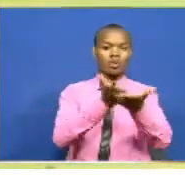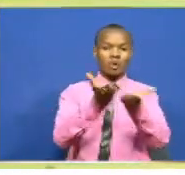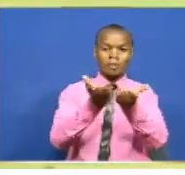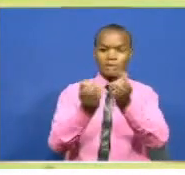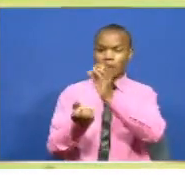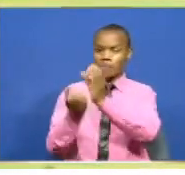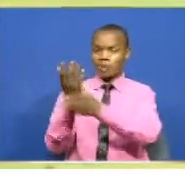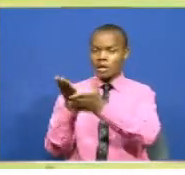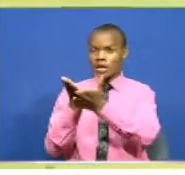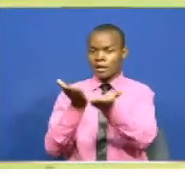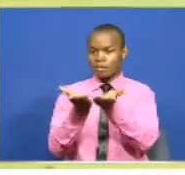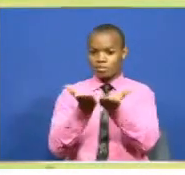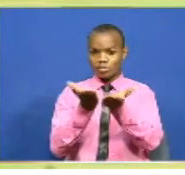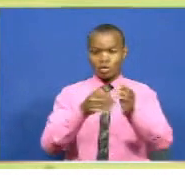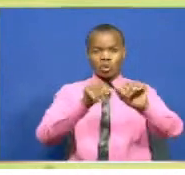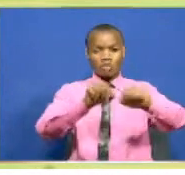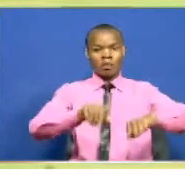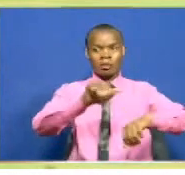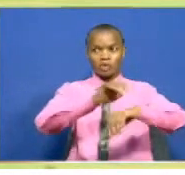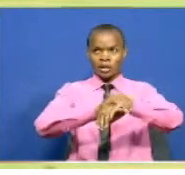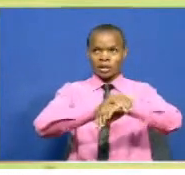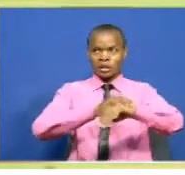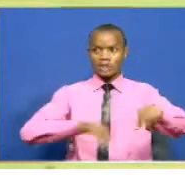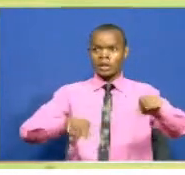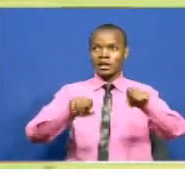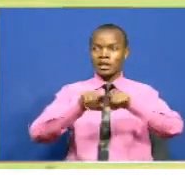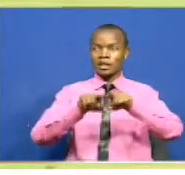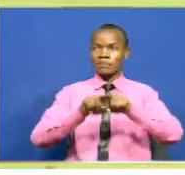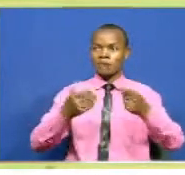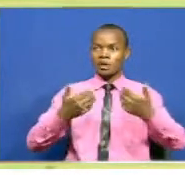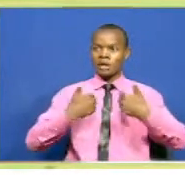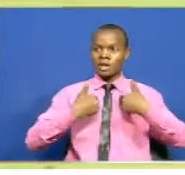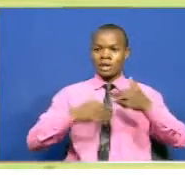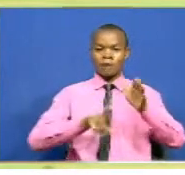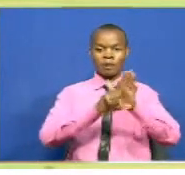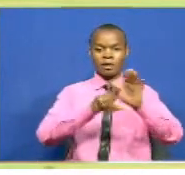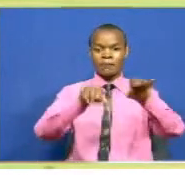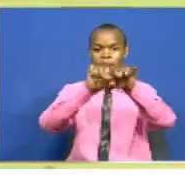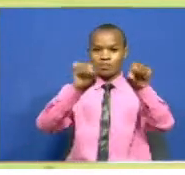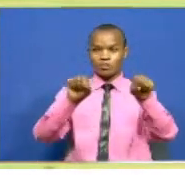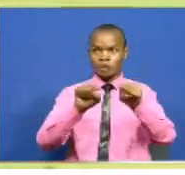services, is made available, and we have a legal system